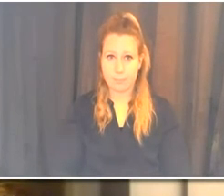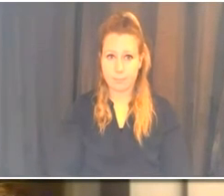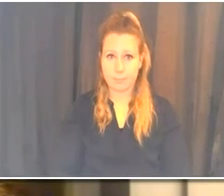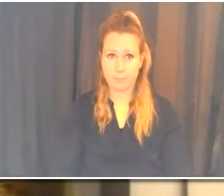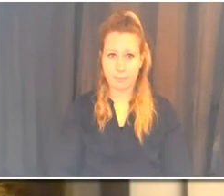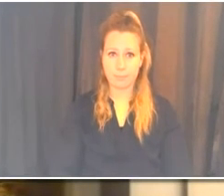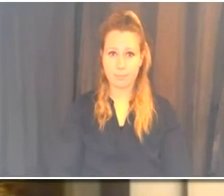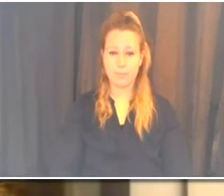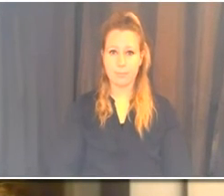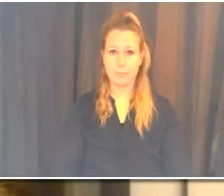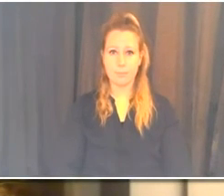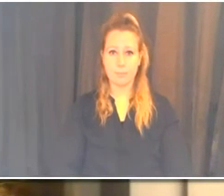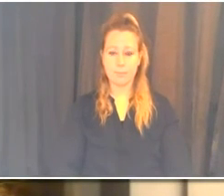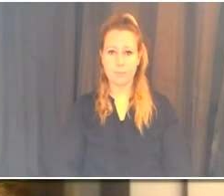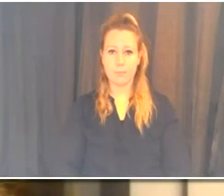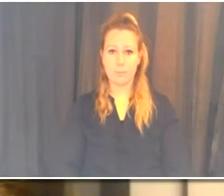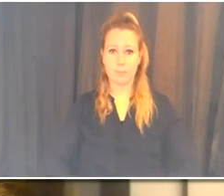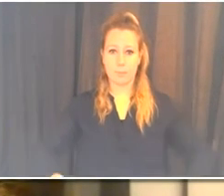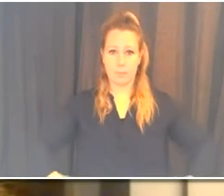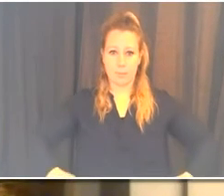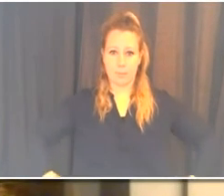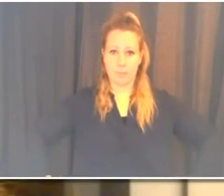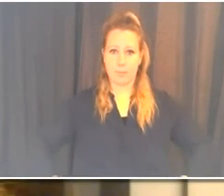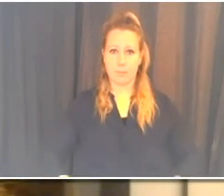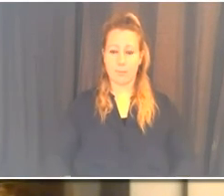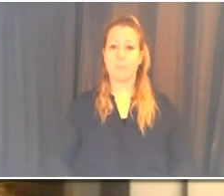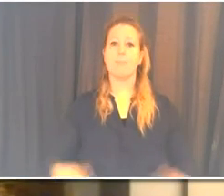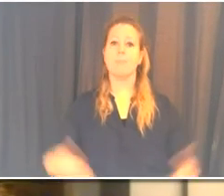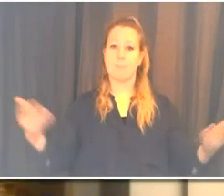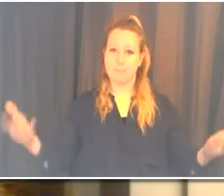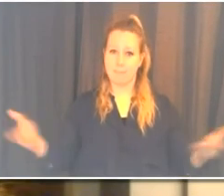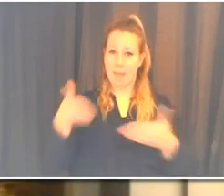hand through Zoom the raise hand function